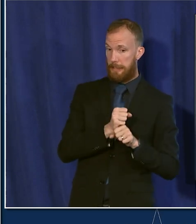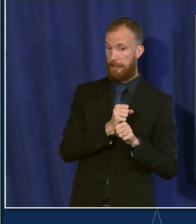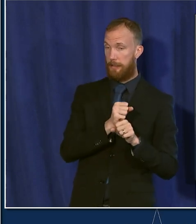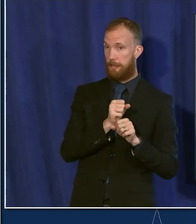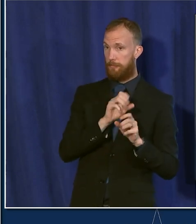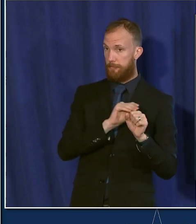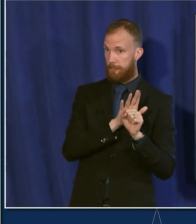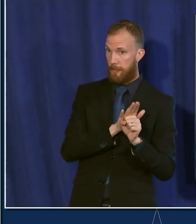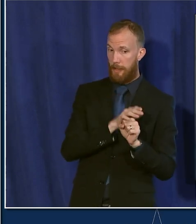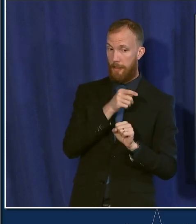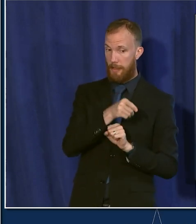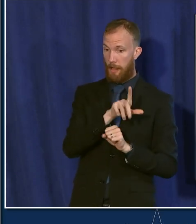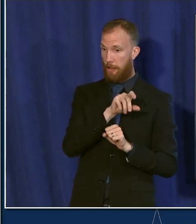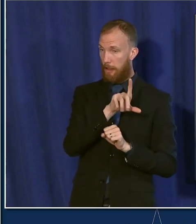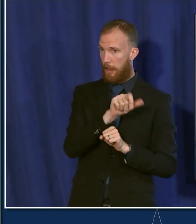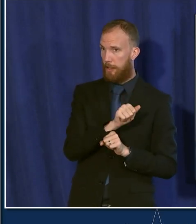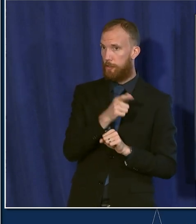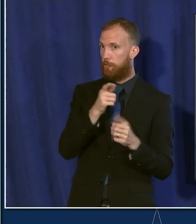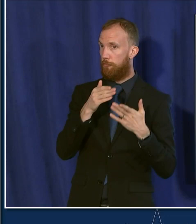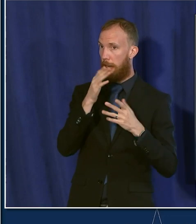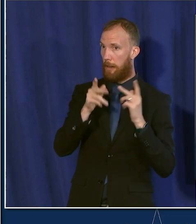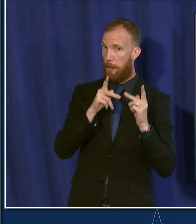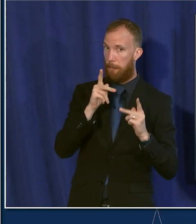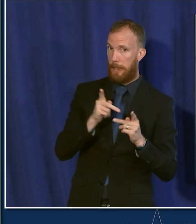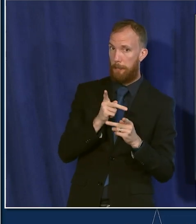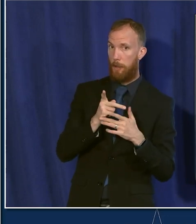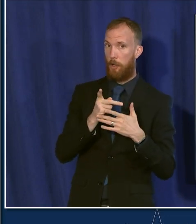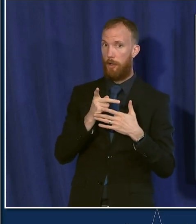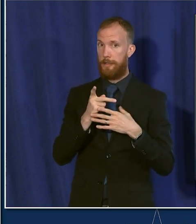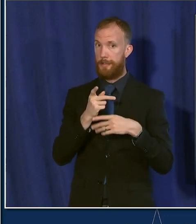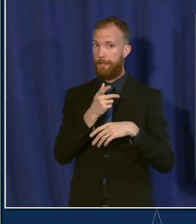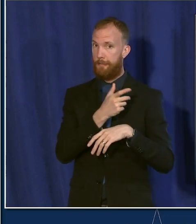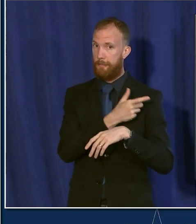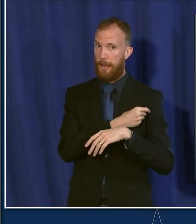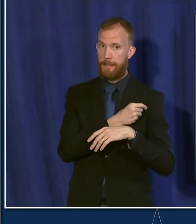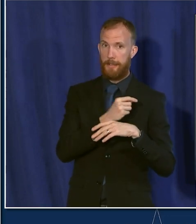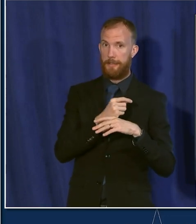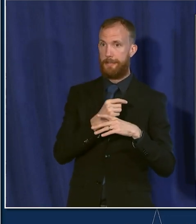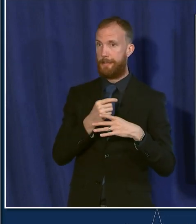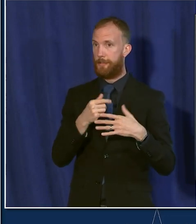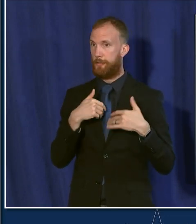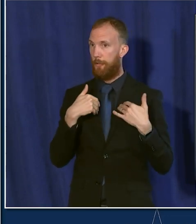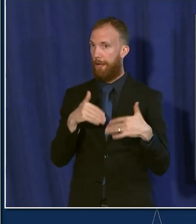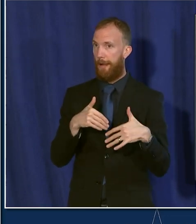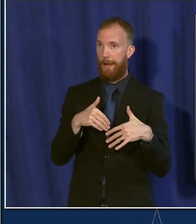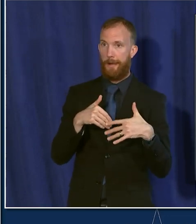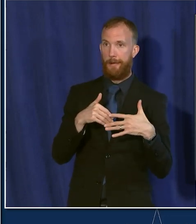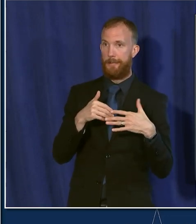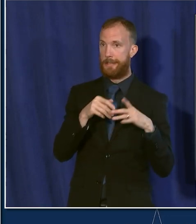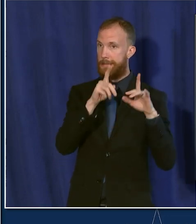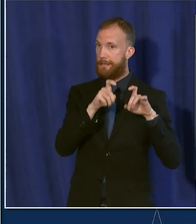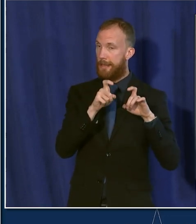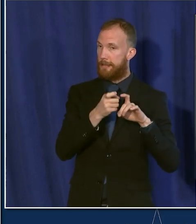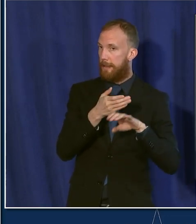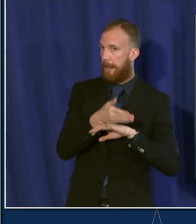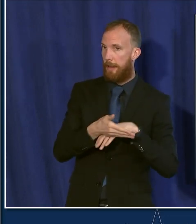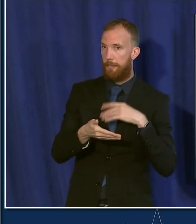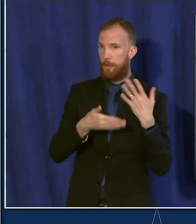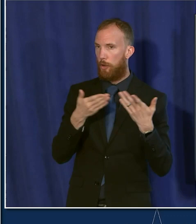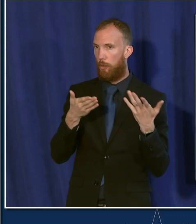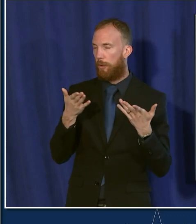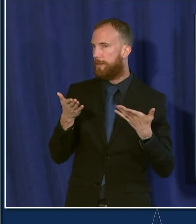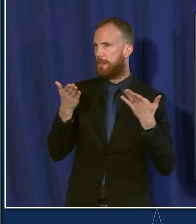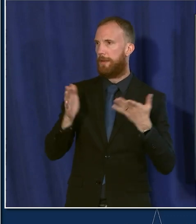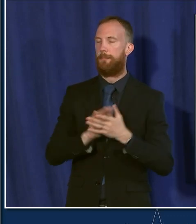festival or take precautions during or afterward? This is both for vaccinated and unvaccinated attendees. So again,